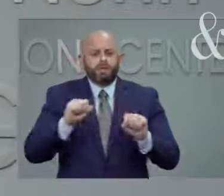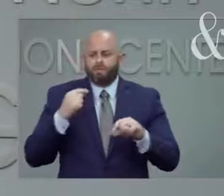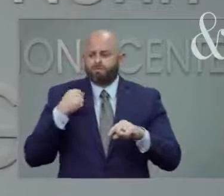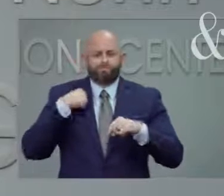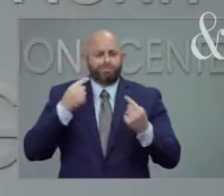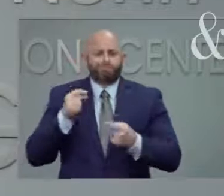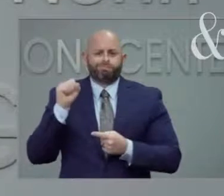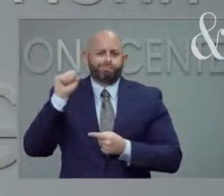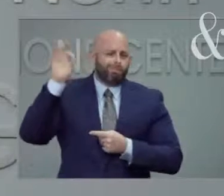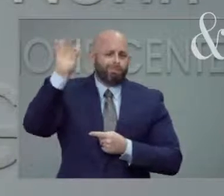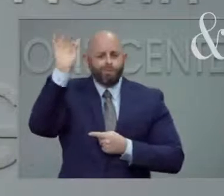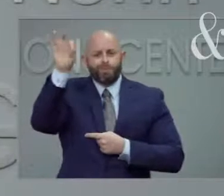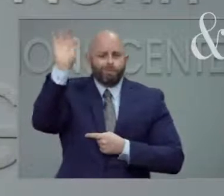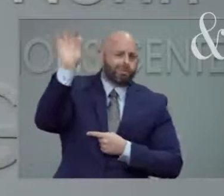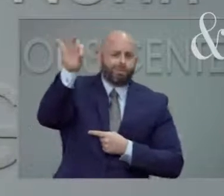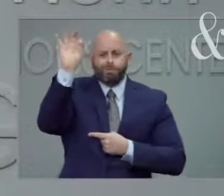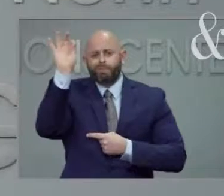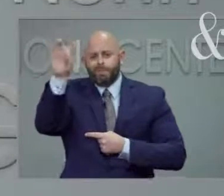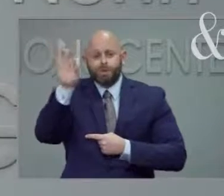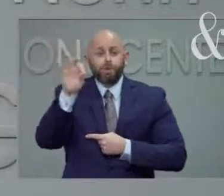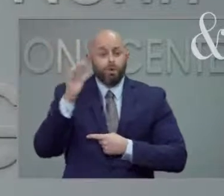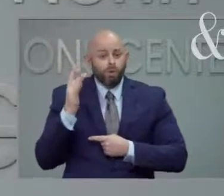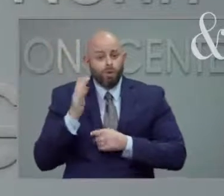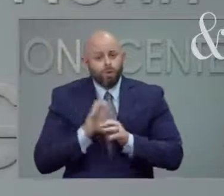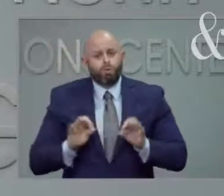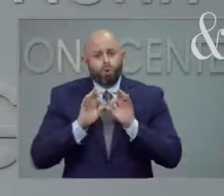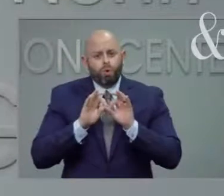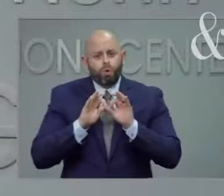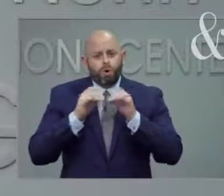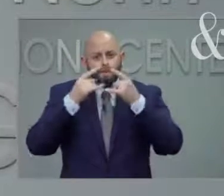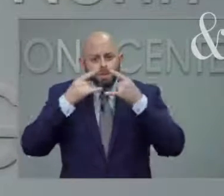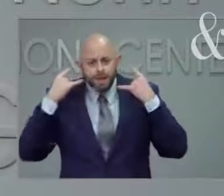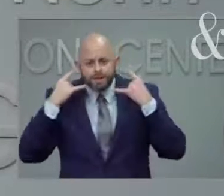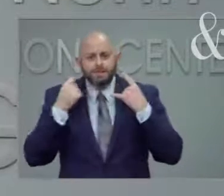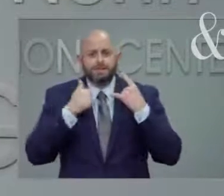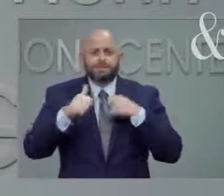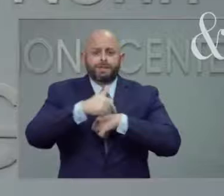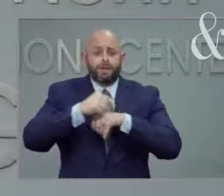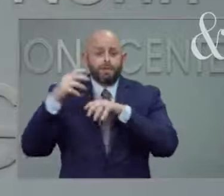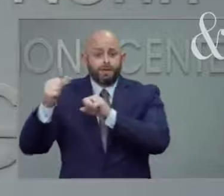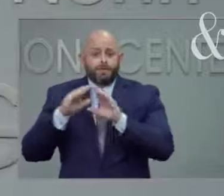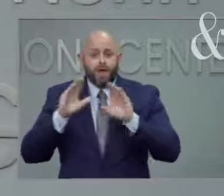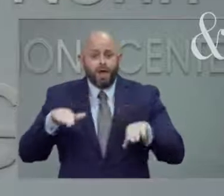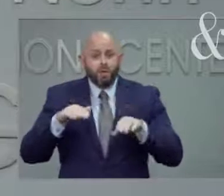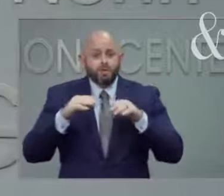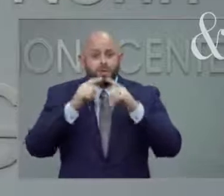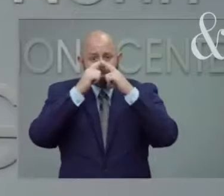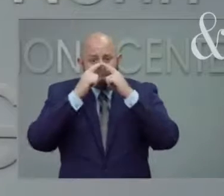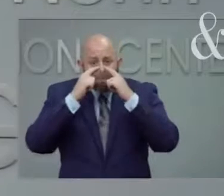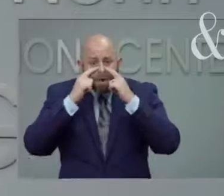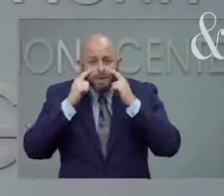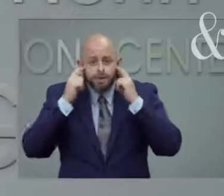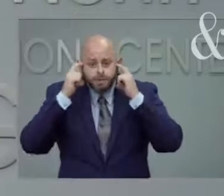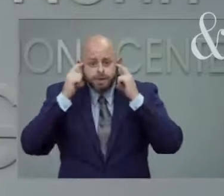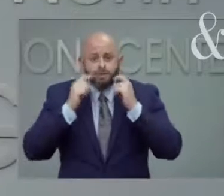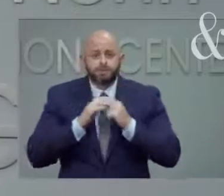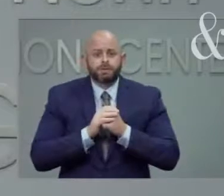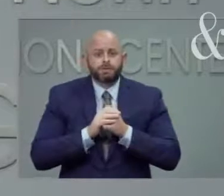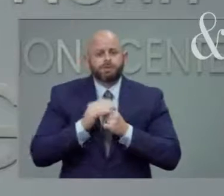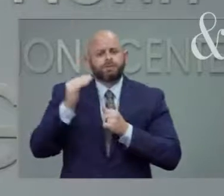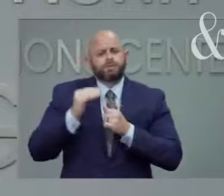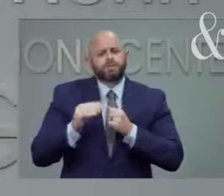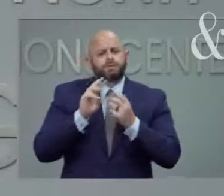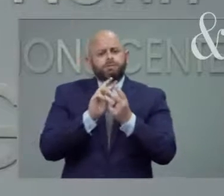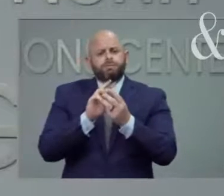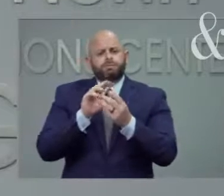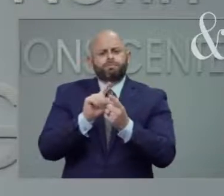it's because it matters so much. Wear your mask anytime you leave your house. Stay 6 feet apart and wash your